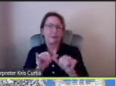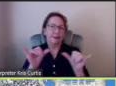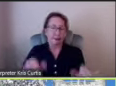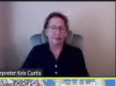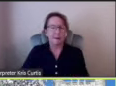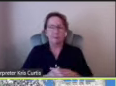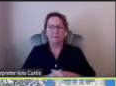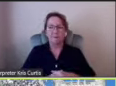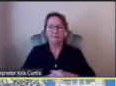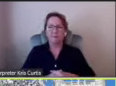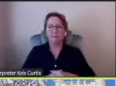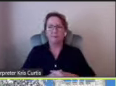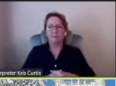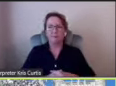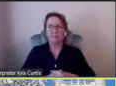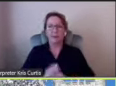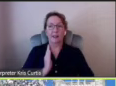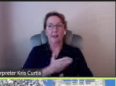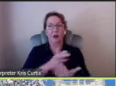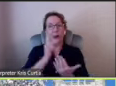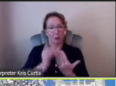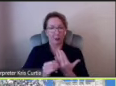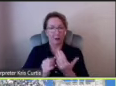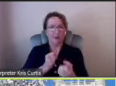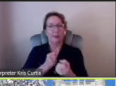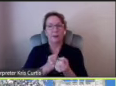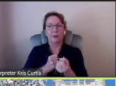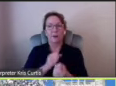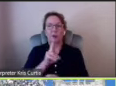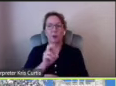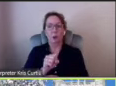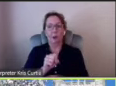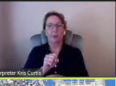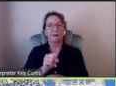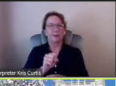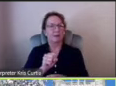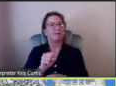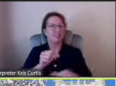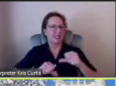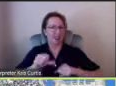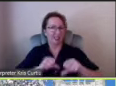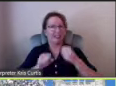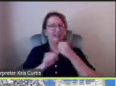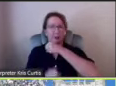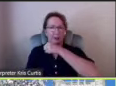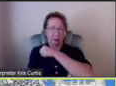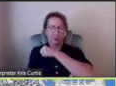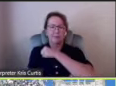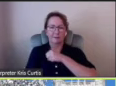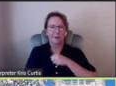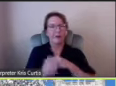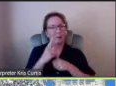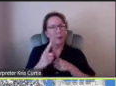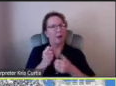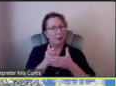and thank our project supported by the U.S. National Science Foundation. This is the Sustainable Healthy Cities